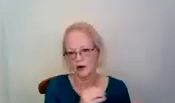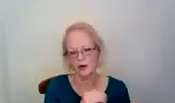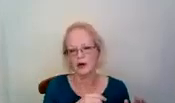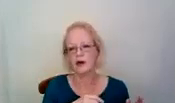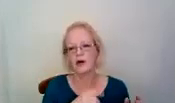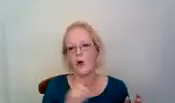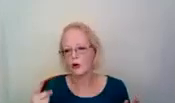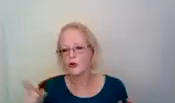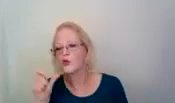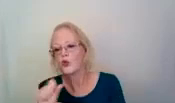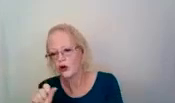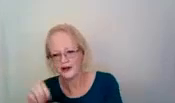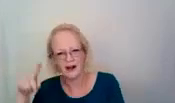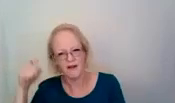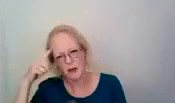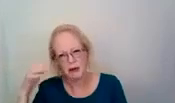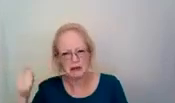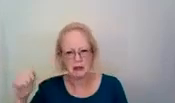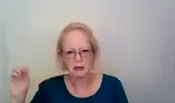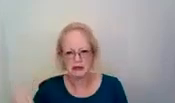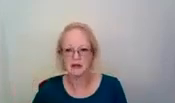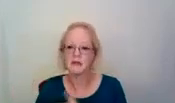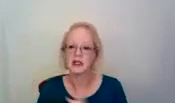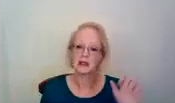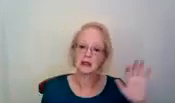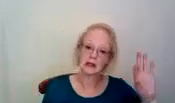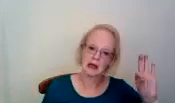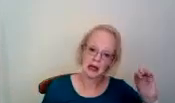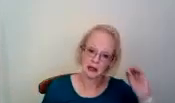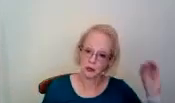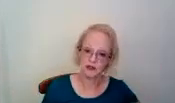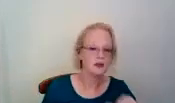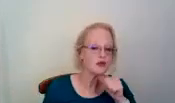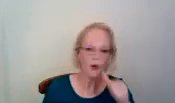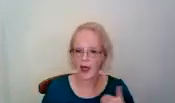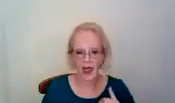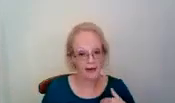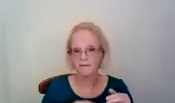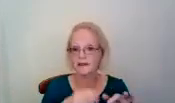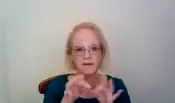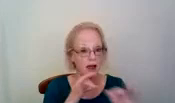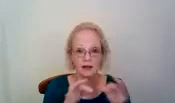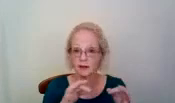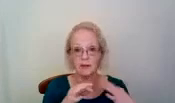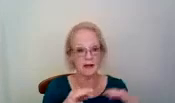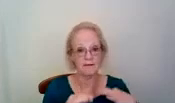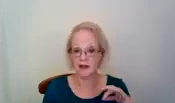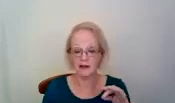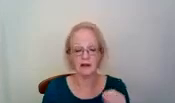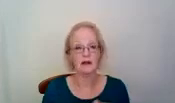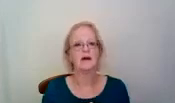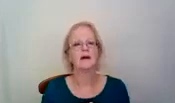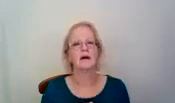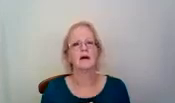10% of the population, and 90% of the population does not have a defined benefit pension. They are supposed